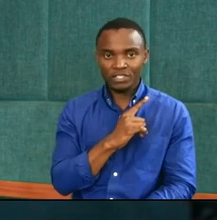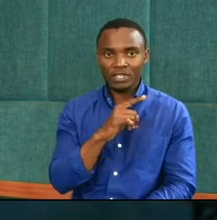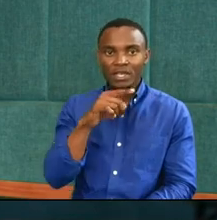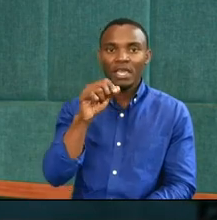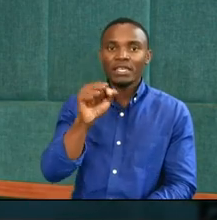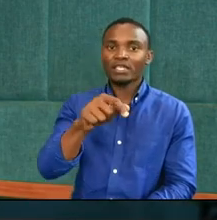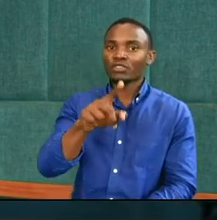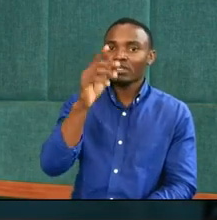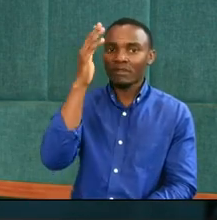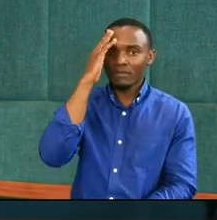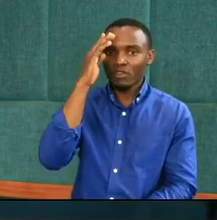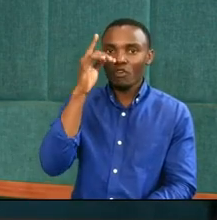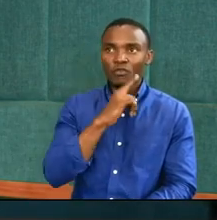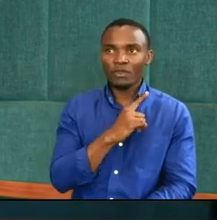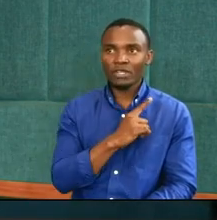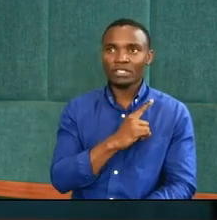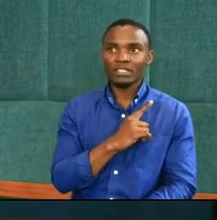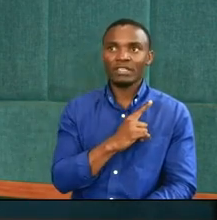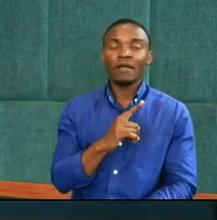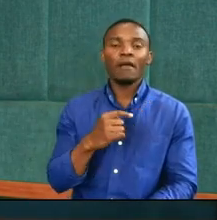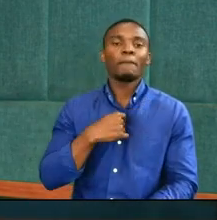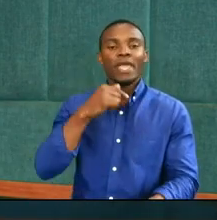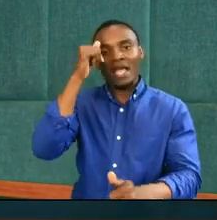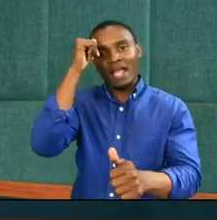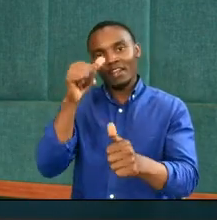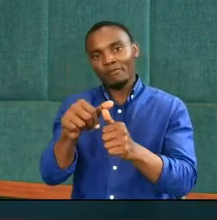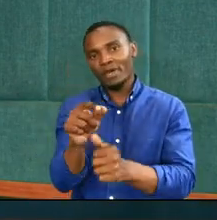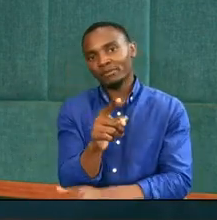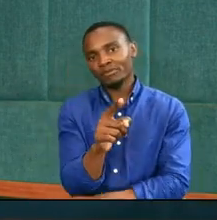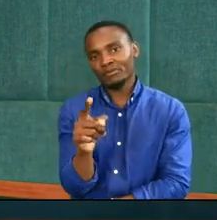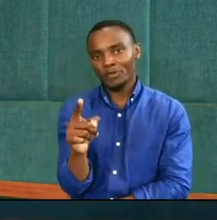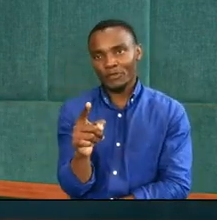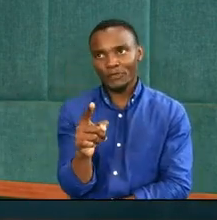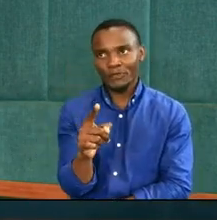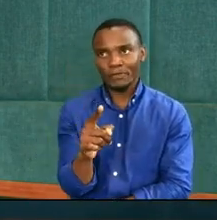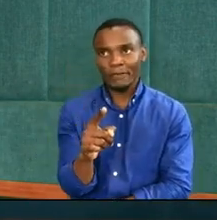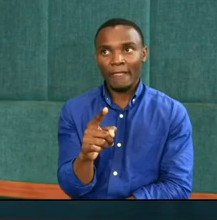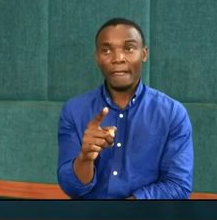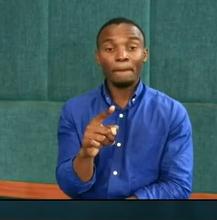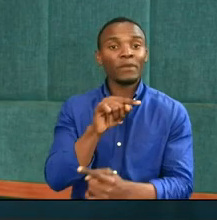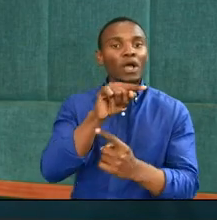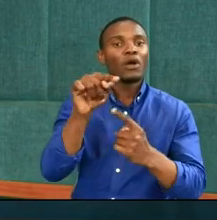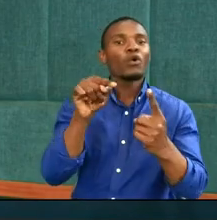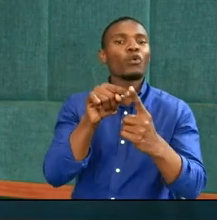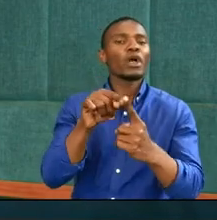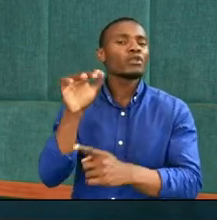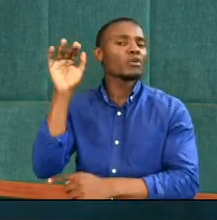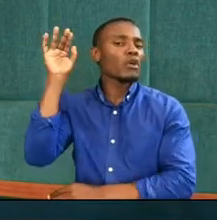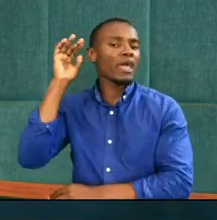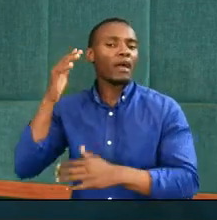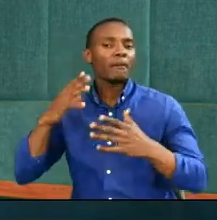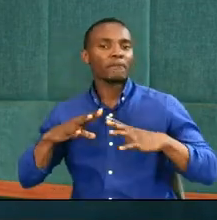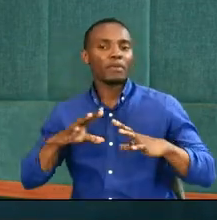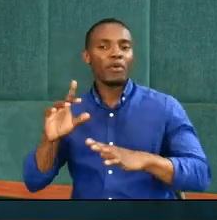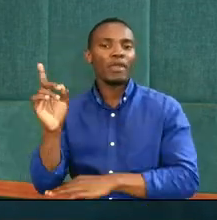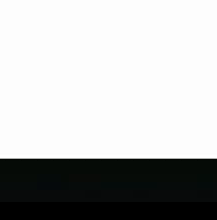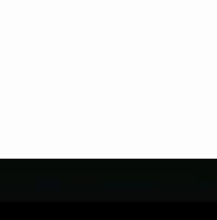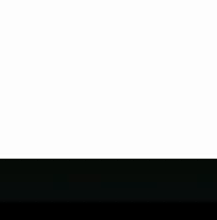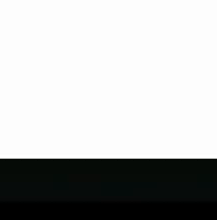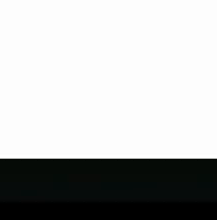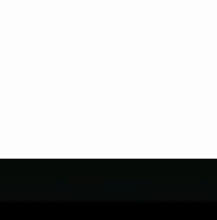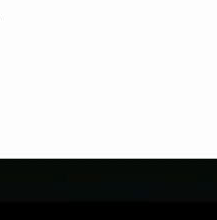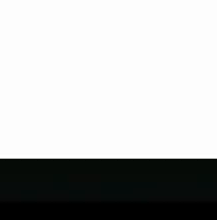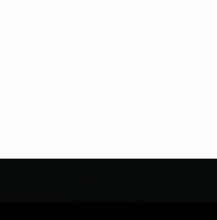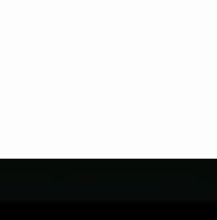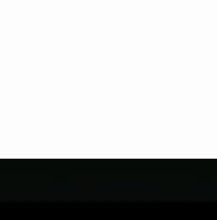Although you know, I'm just going to remind you that when you hear people in Nairobi